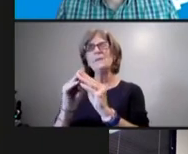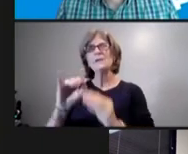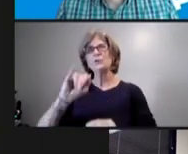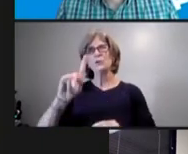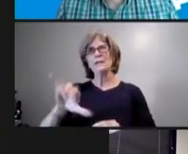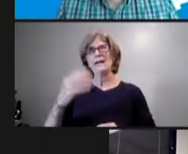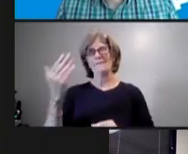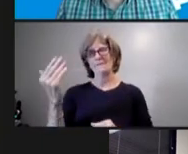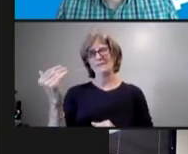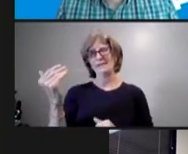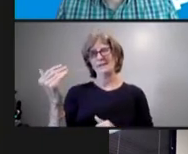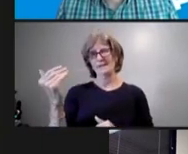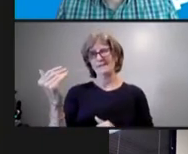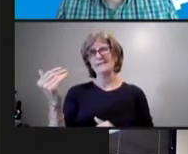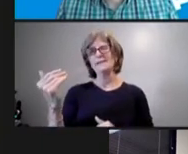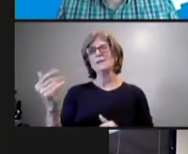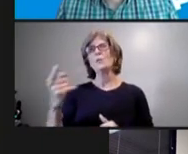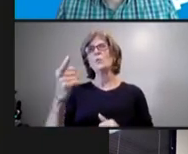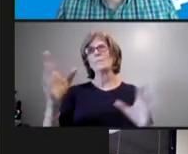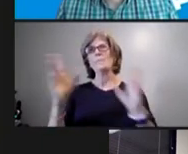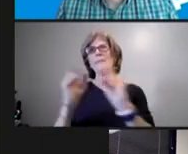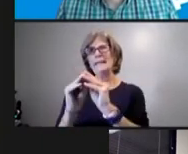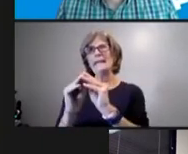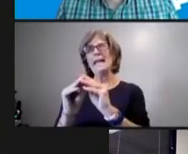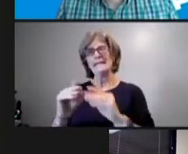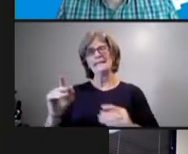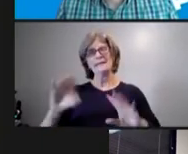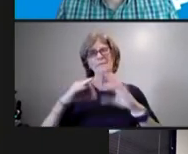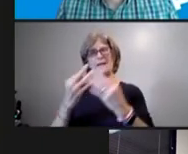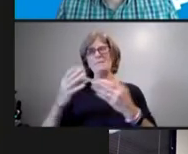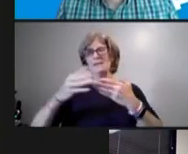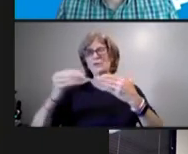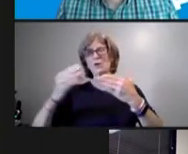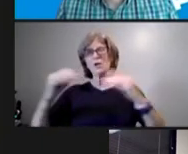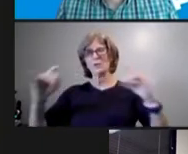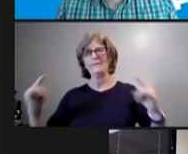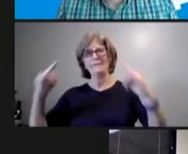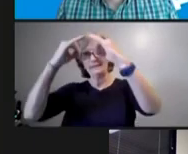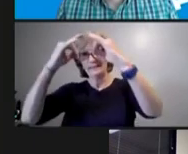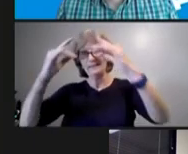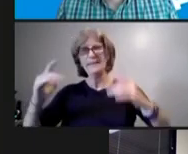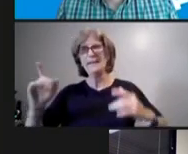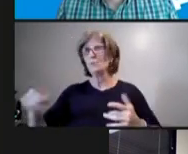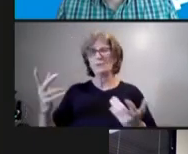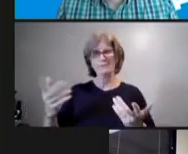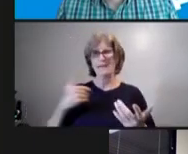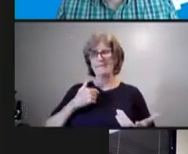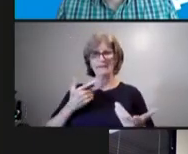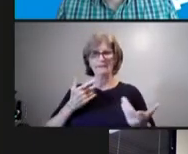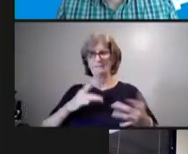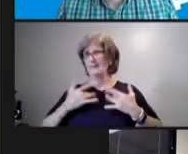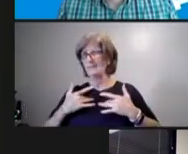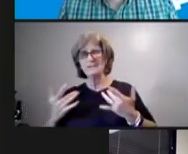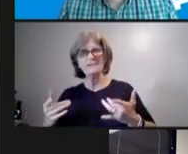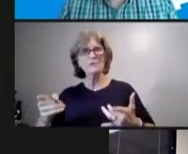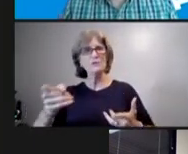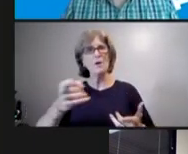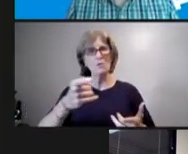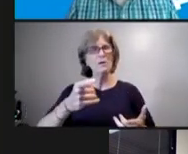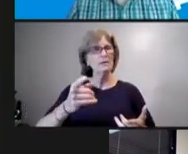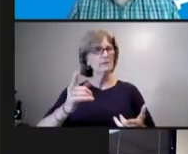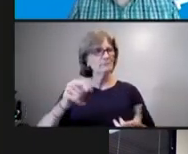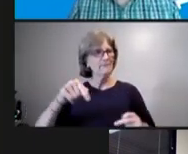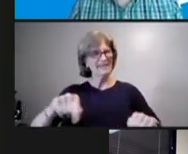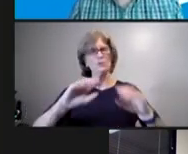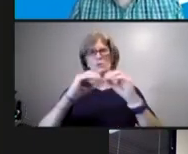we're meeting at the Sheridan Family Dollar Pavilion and holding a joint event with them. So we're excited about all the events we